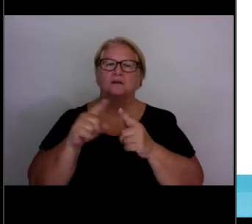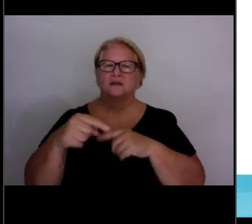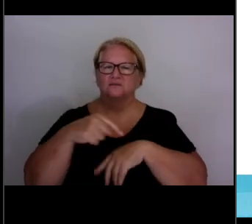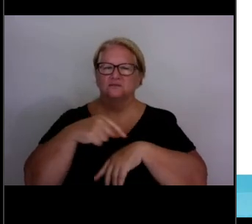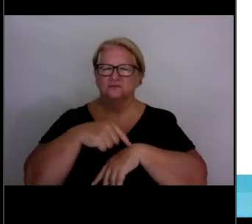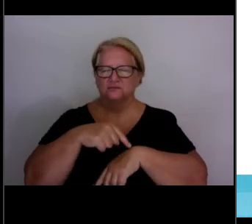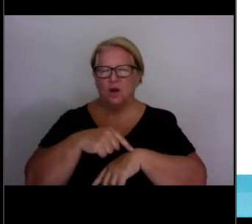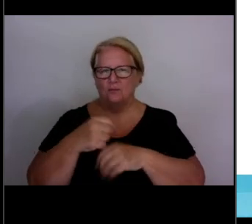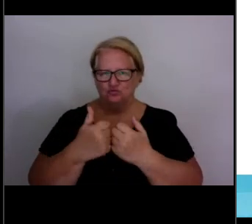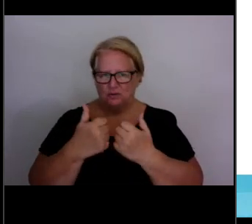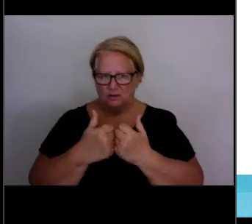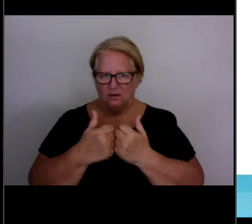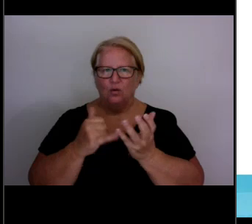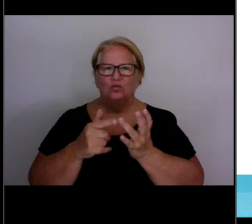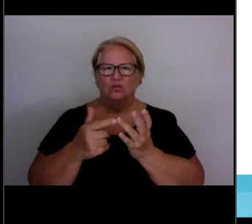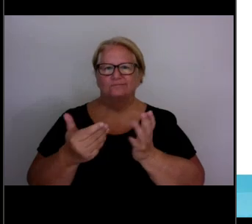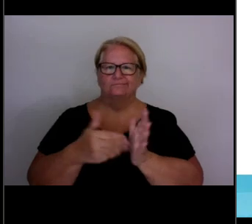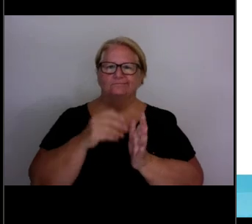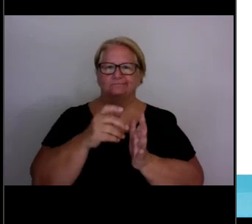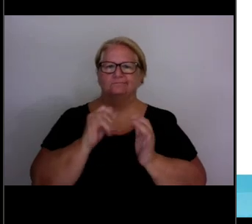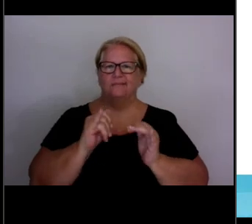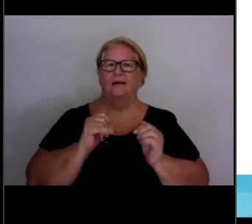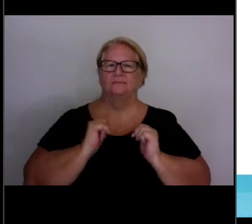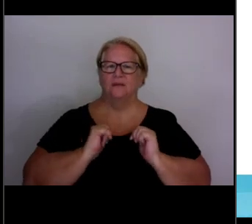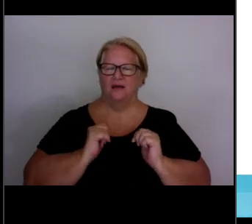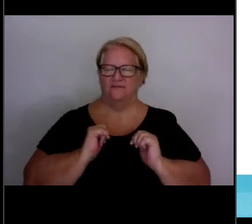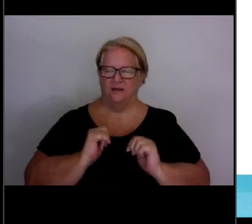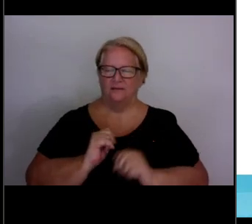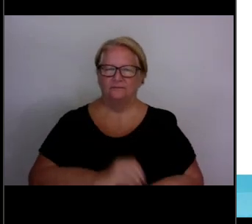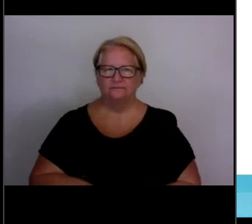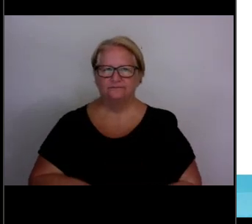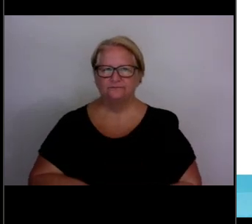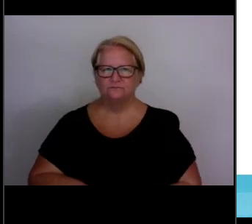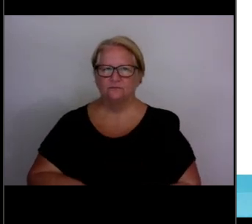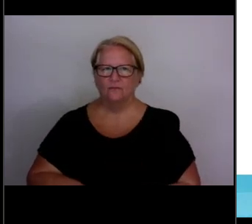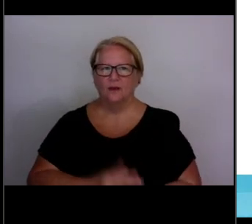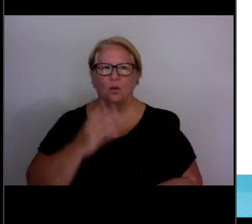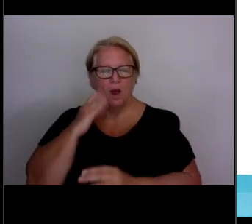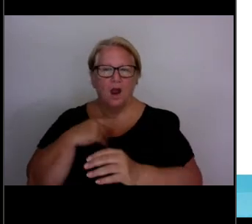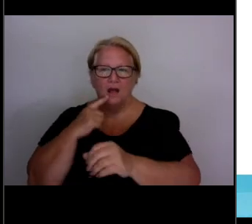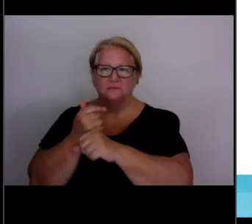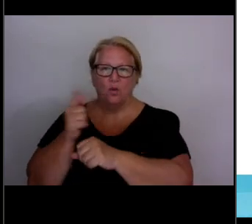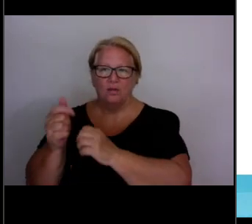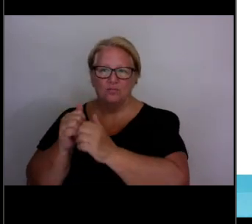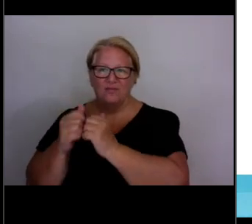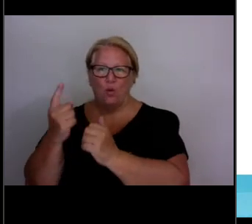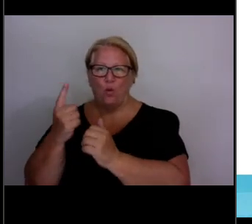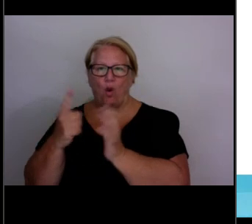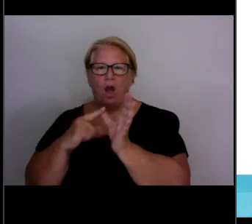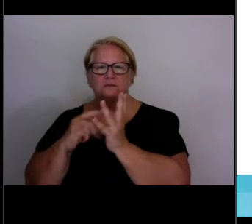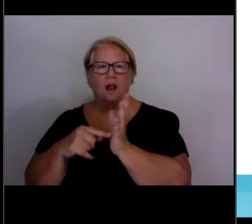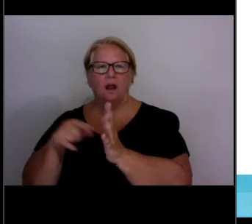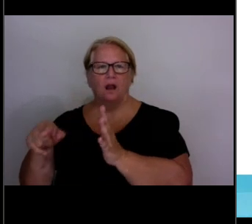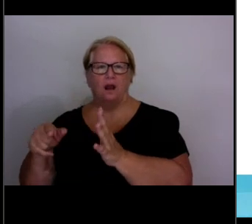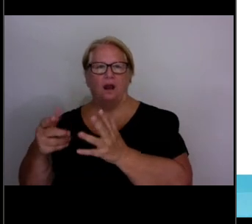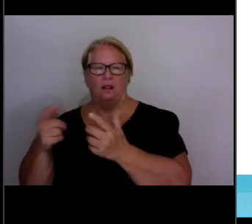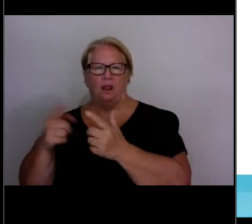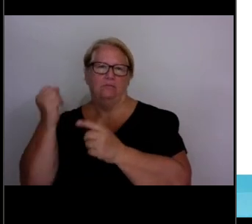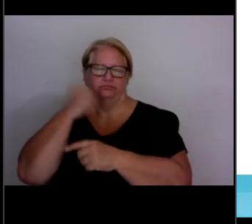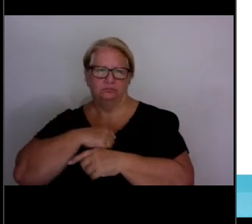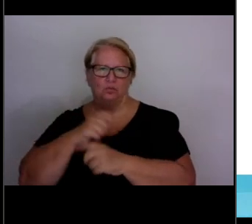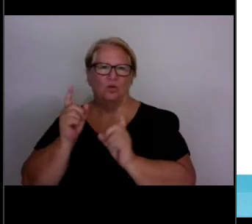did contribute to his behaviour. When I spoke with the brother who'd been assaulted and their father, it was really clear that their